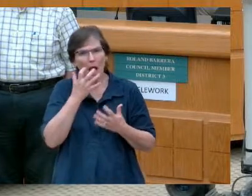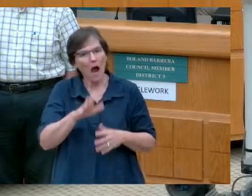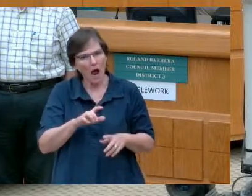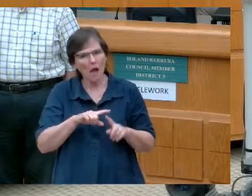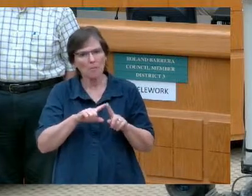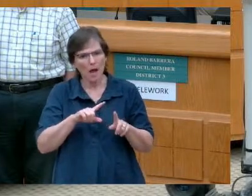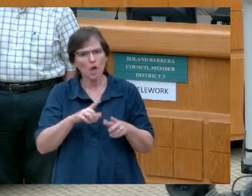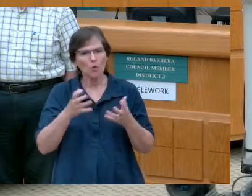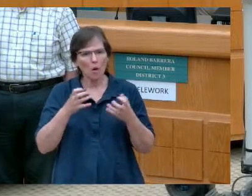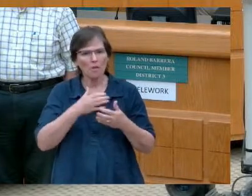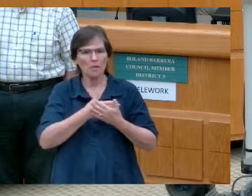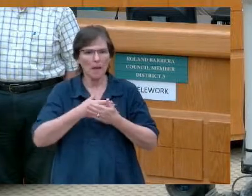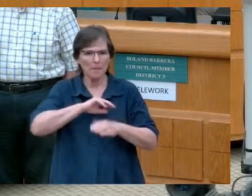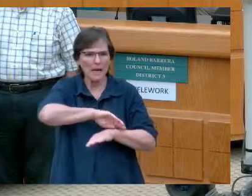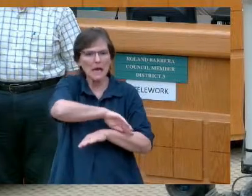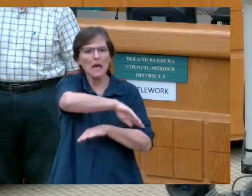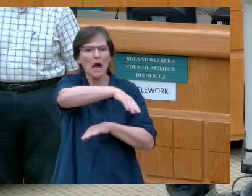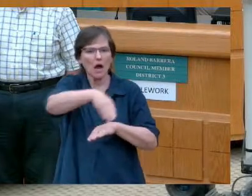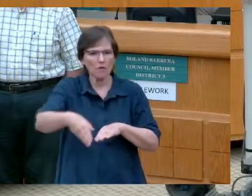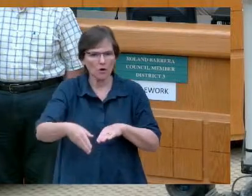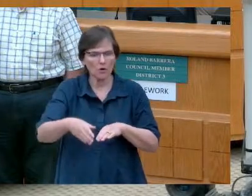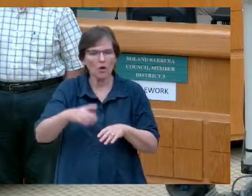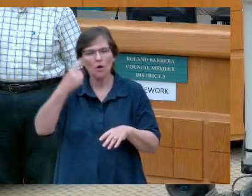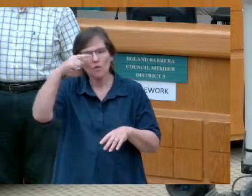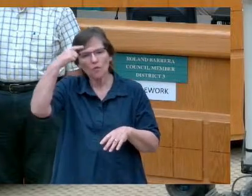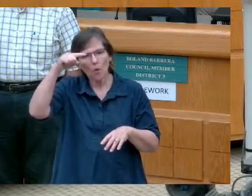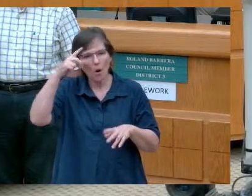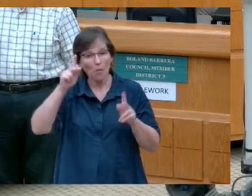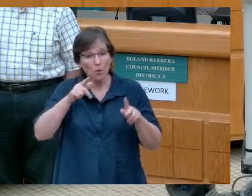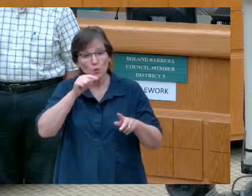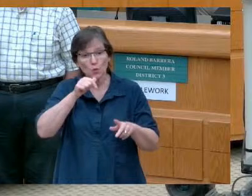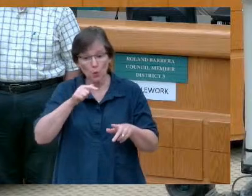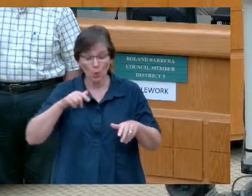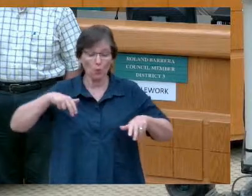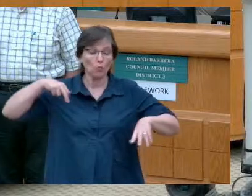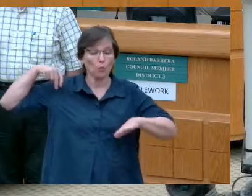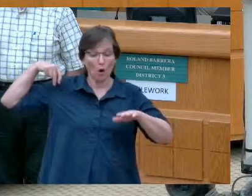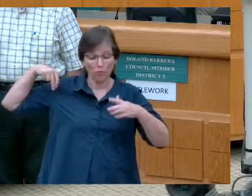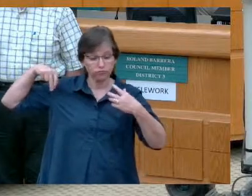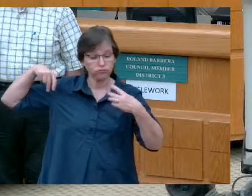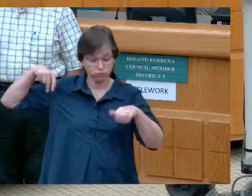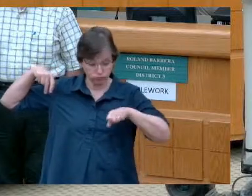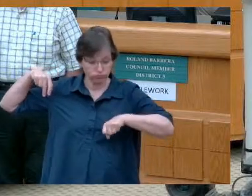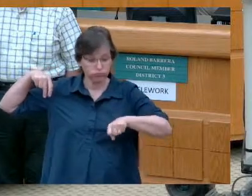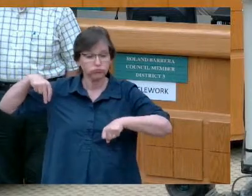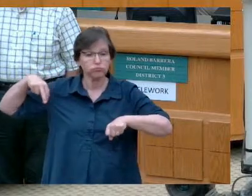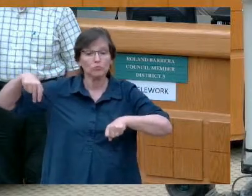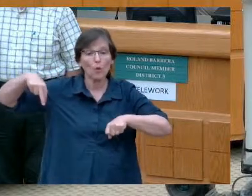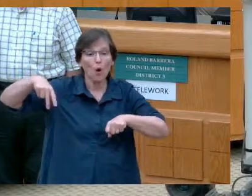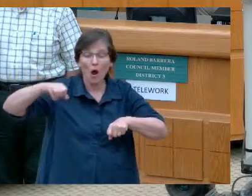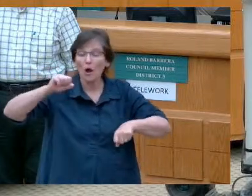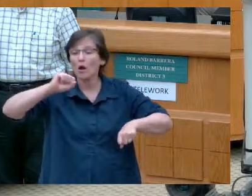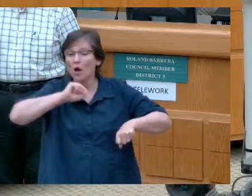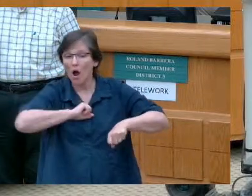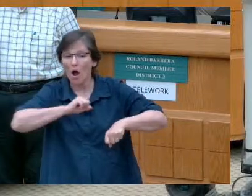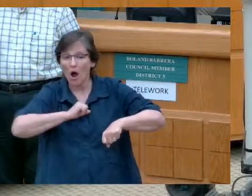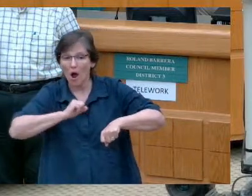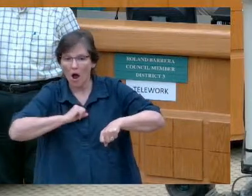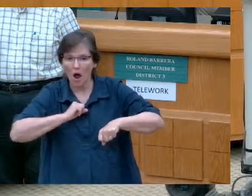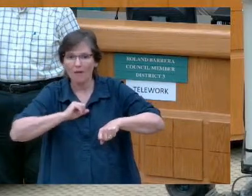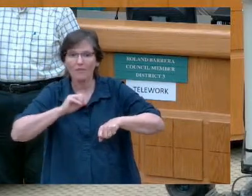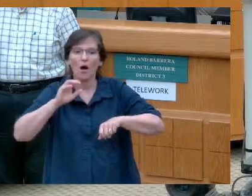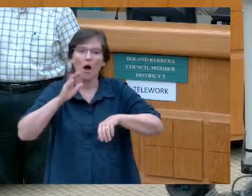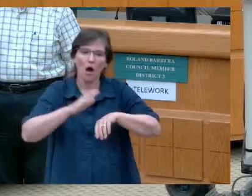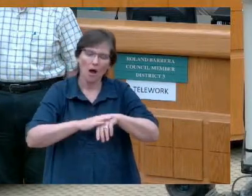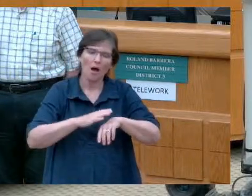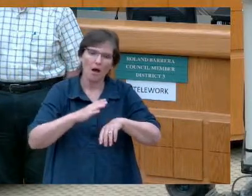appropriately so that somebody passing by doesn't accidentally cough and get that on the baby's eyes, nose, or mouth.